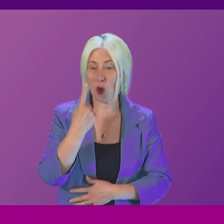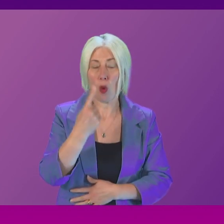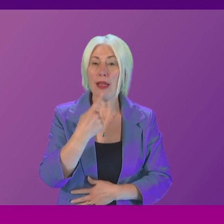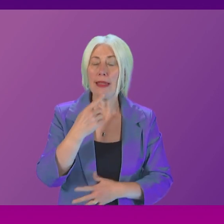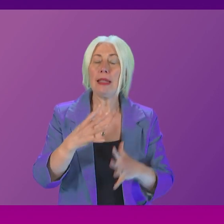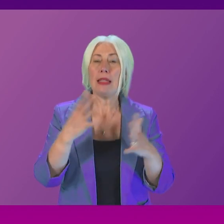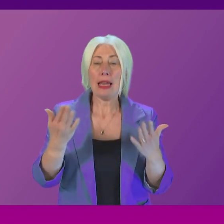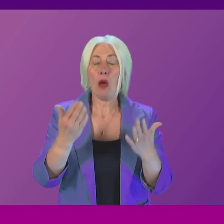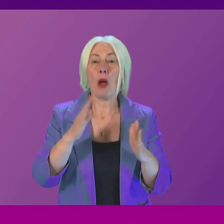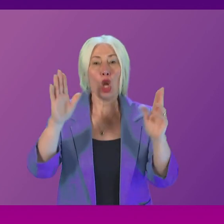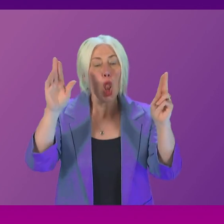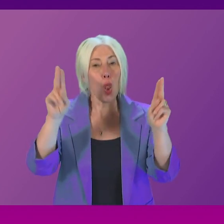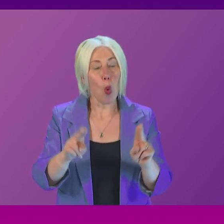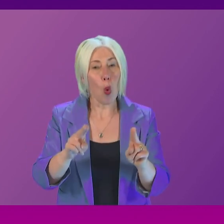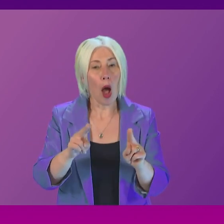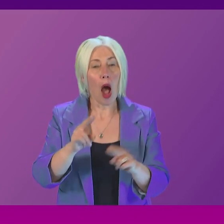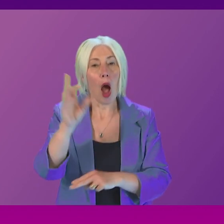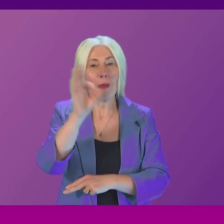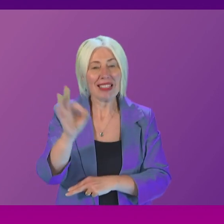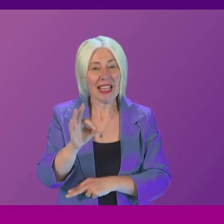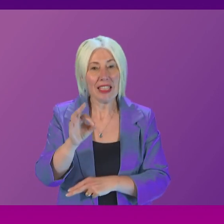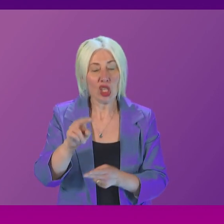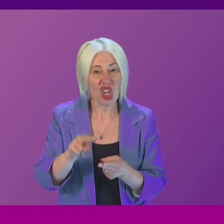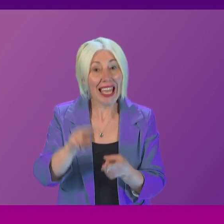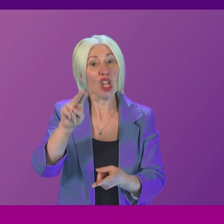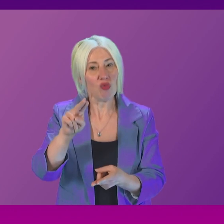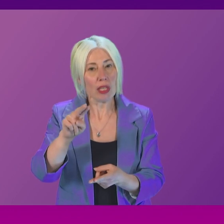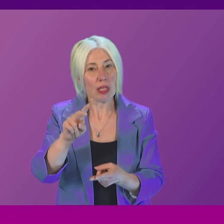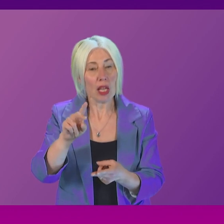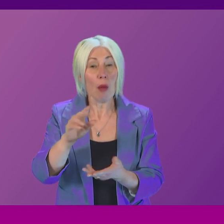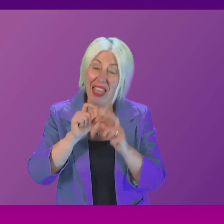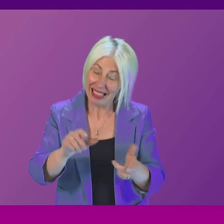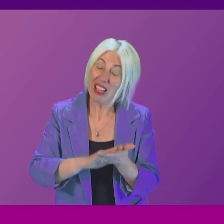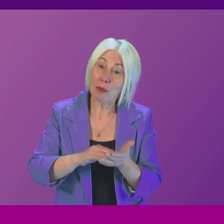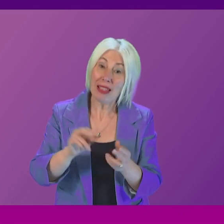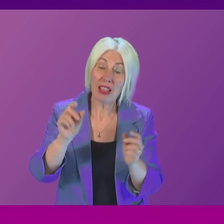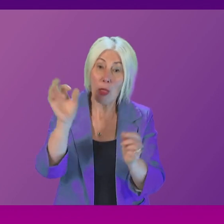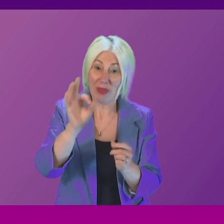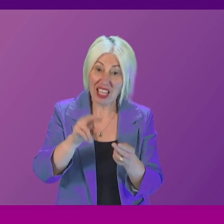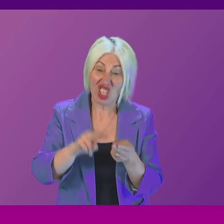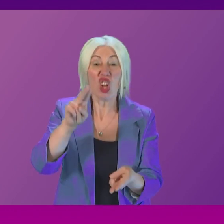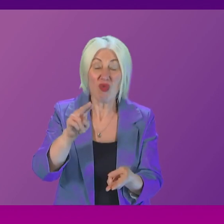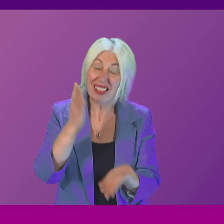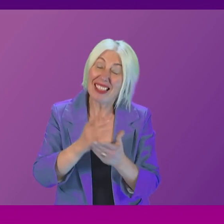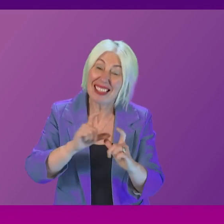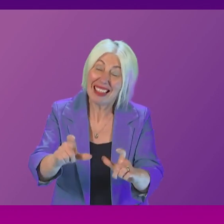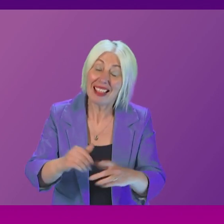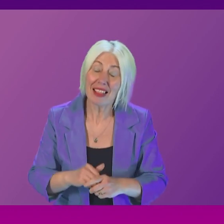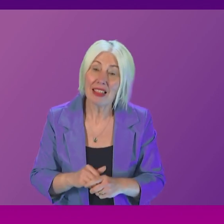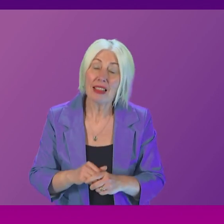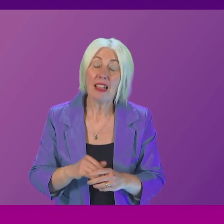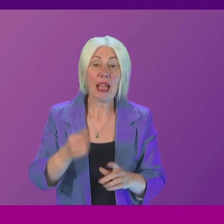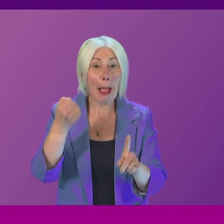much lower percentage increase, but that still then refers, of course, to a percentage increase. So we're still dealing with the impacts and